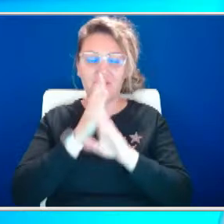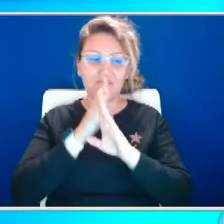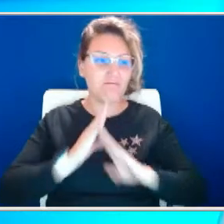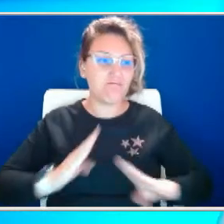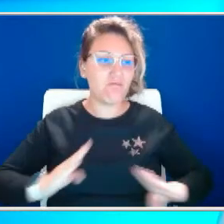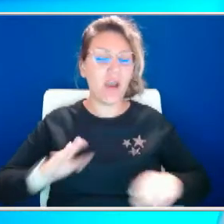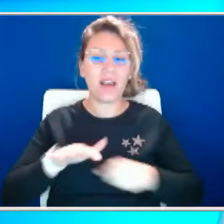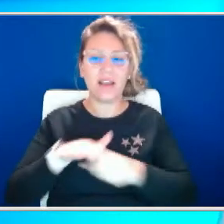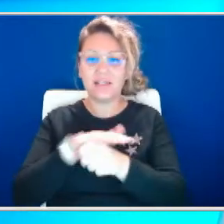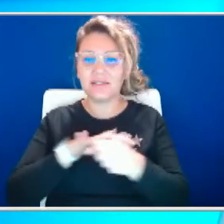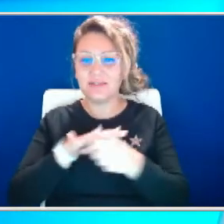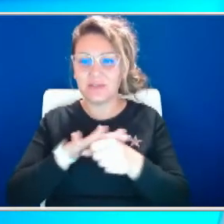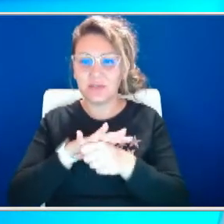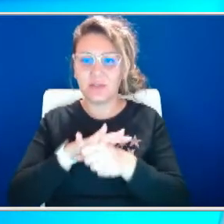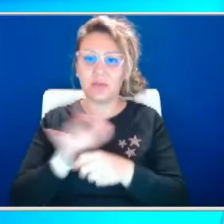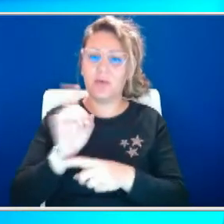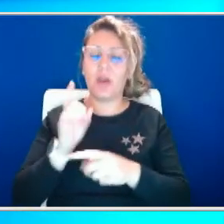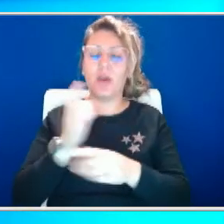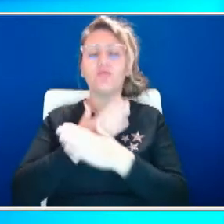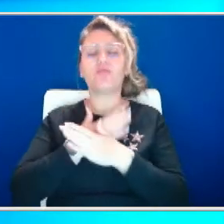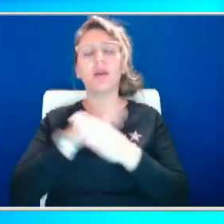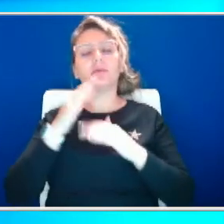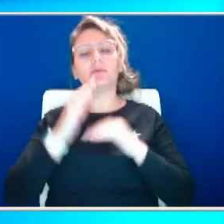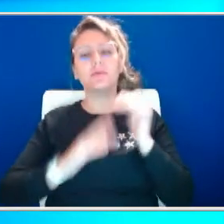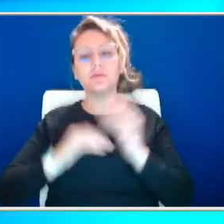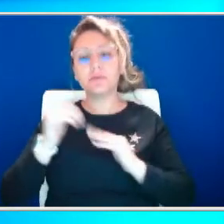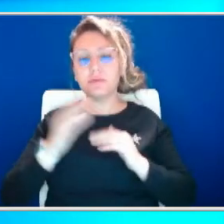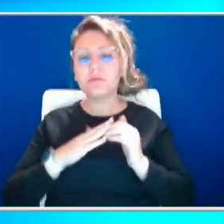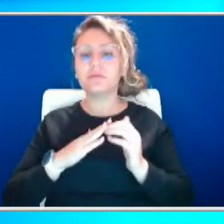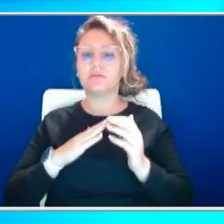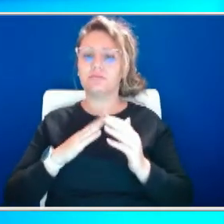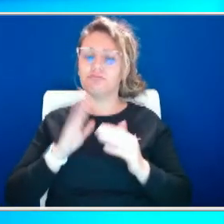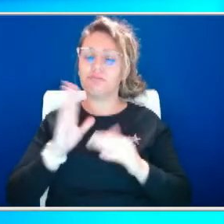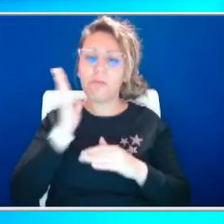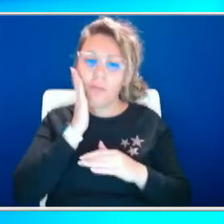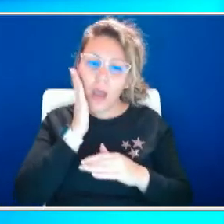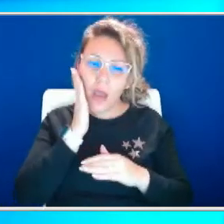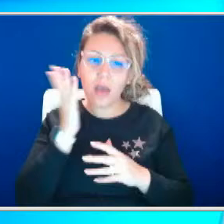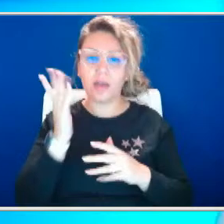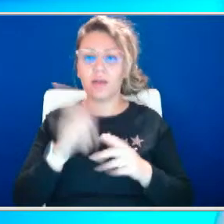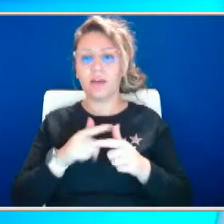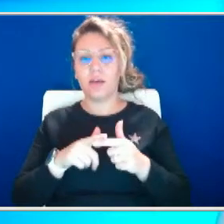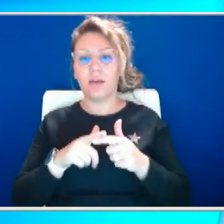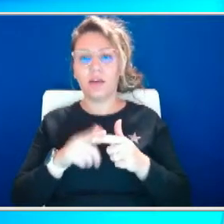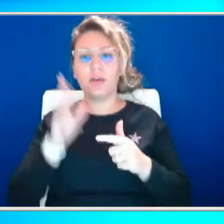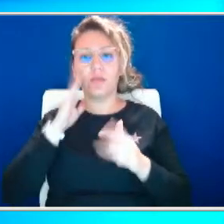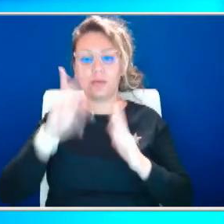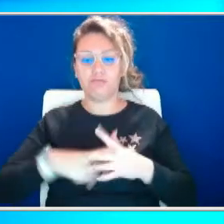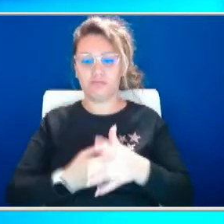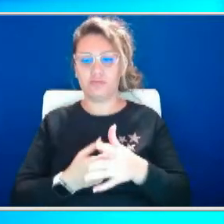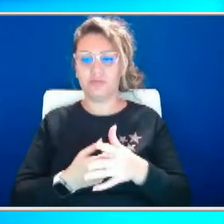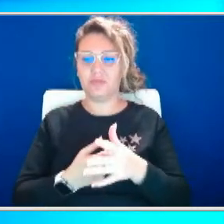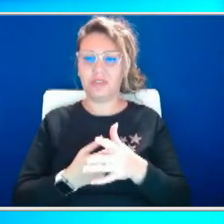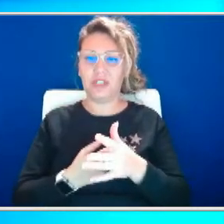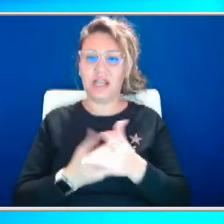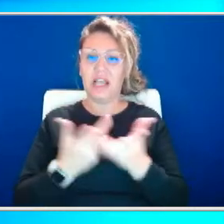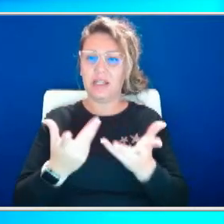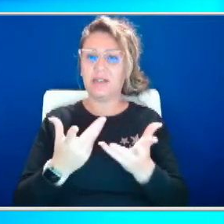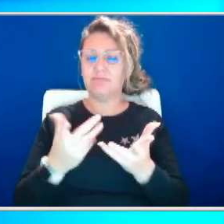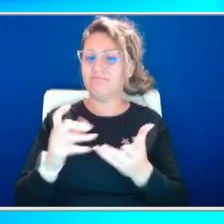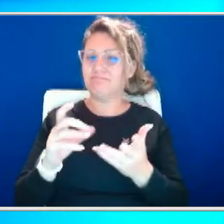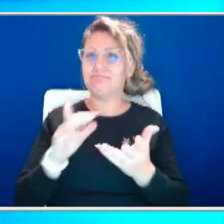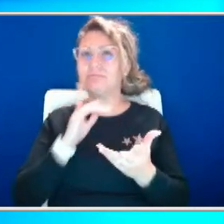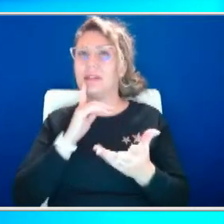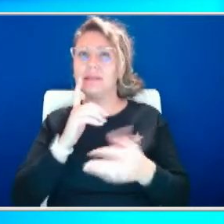where they can kind of rest comfortably, usually on their bed, and they'll initiate a session. And what this session does is kind of almost